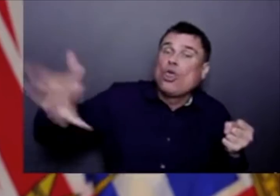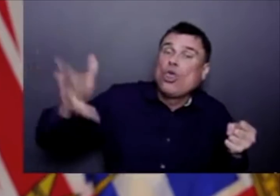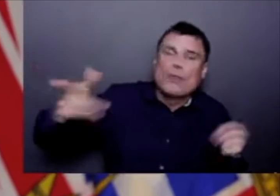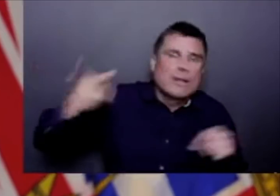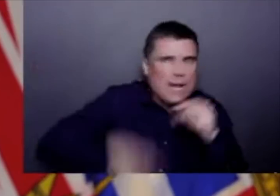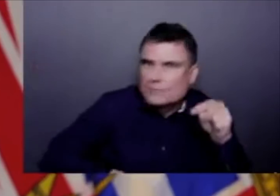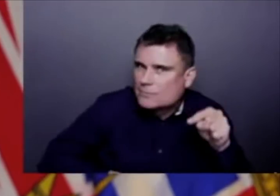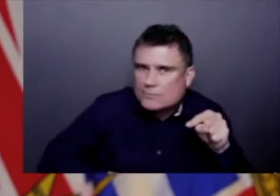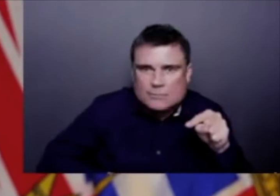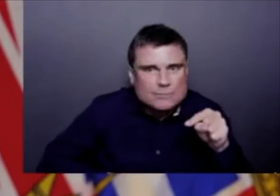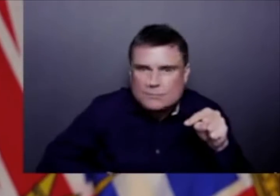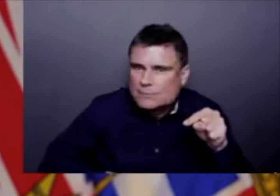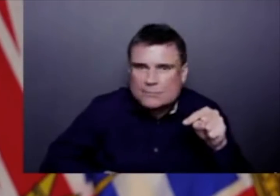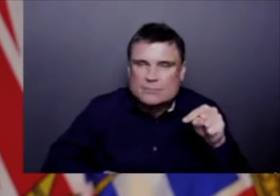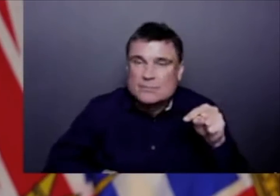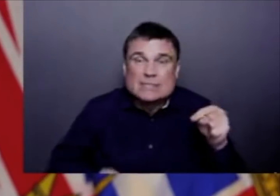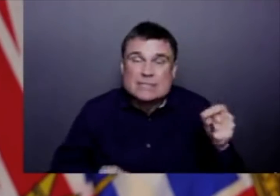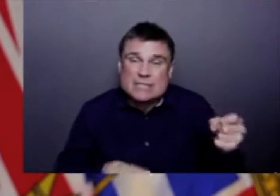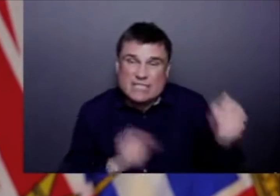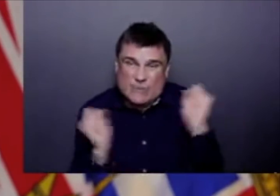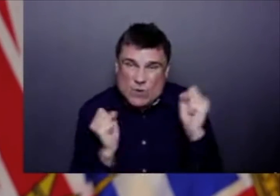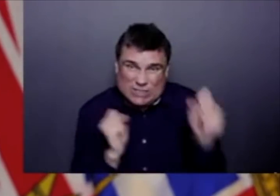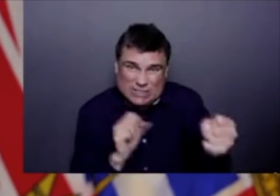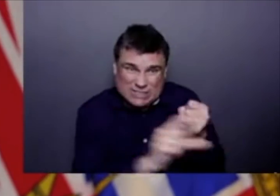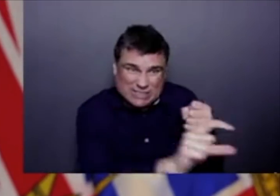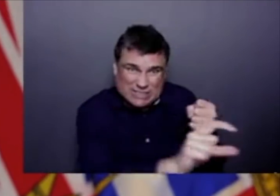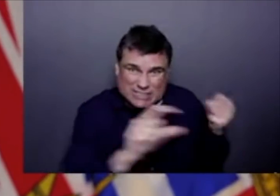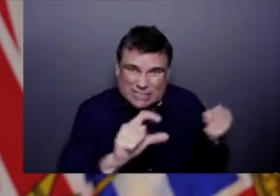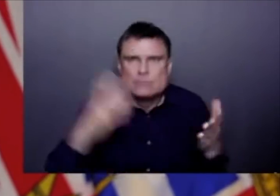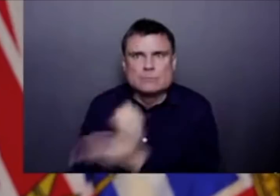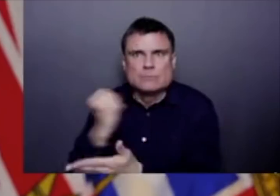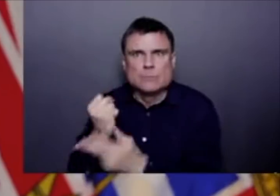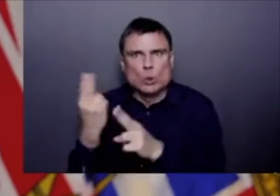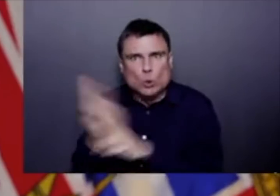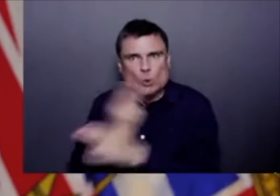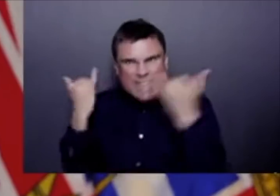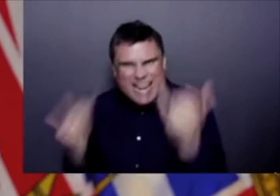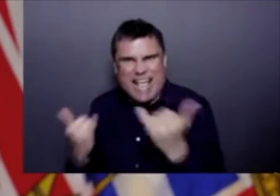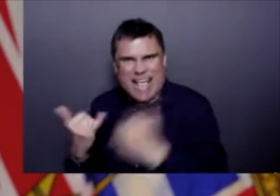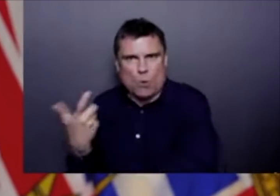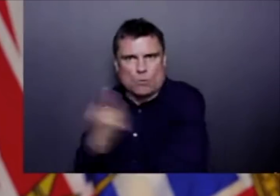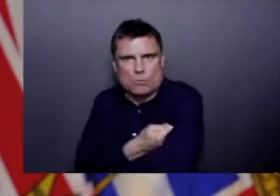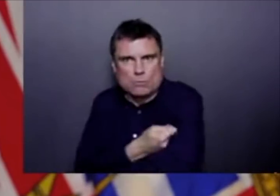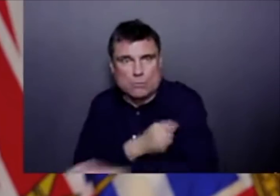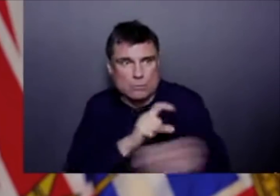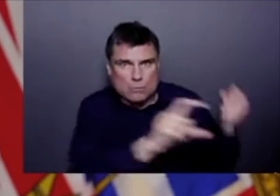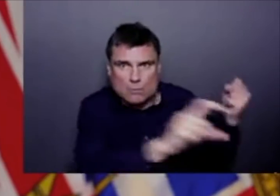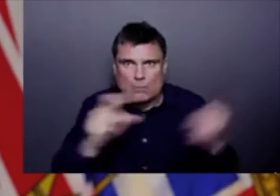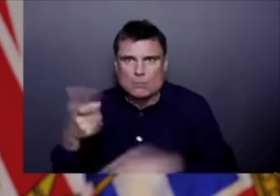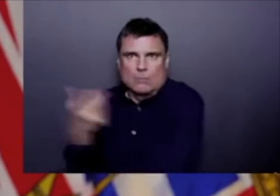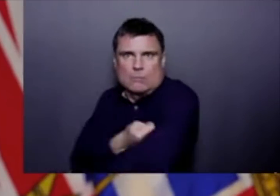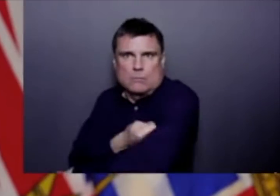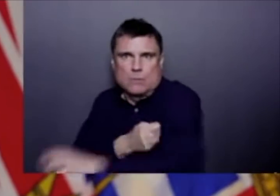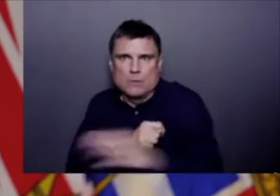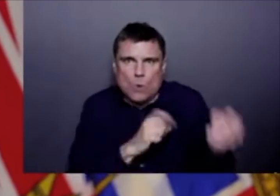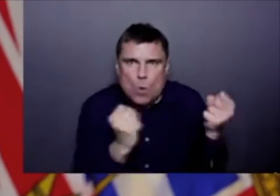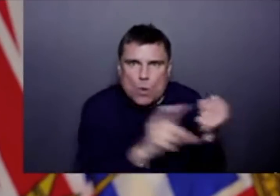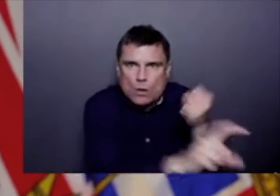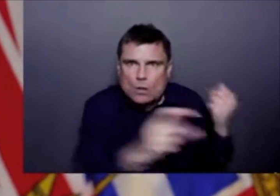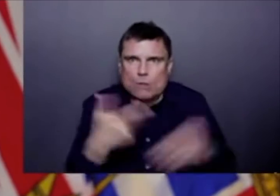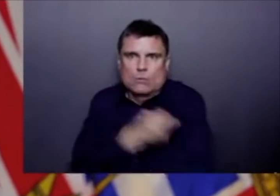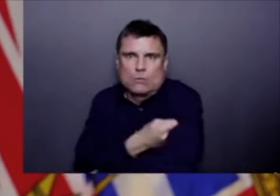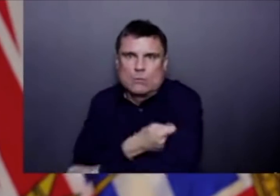have we're aiming for 100% of the 30,000 doses that we will have received by the end